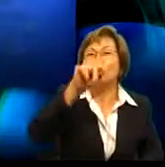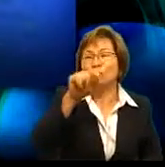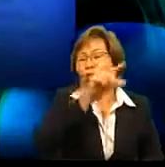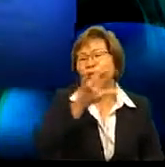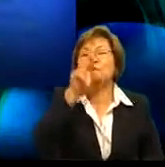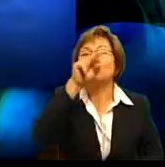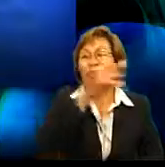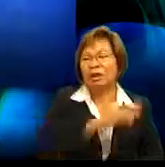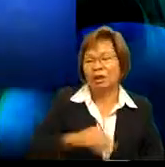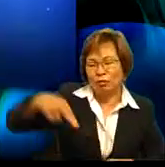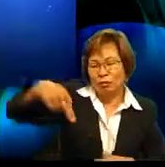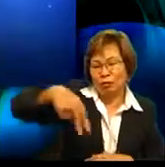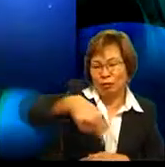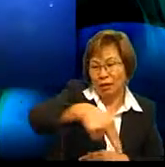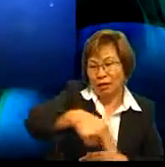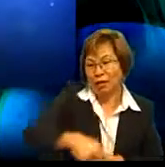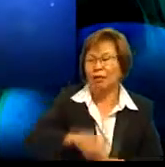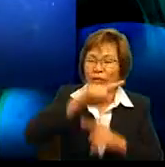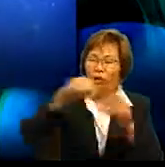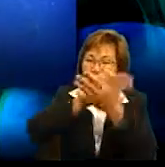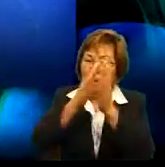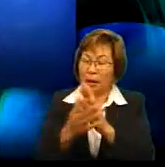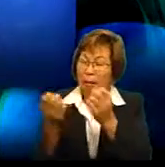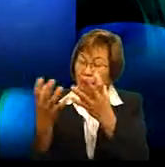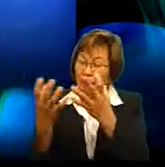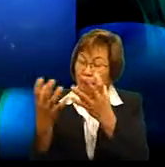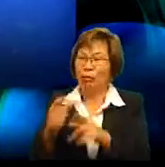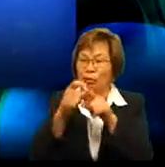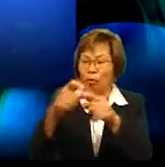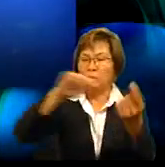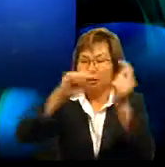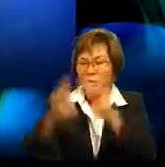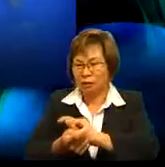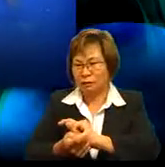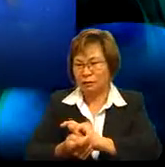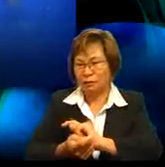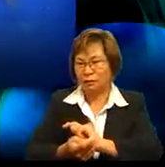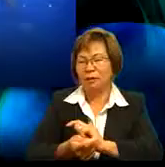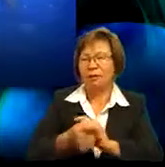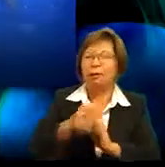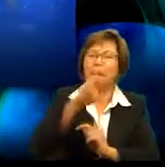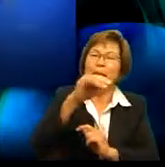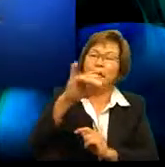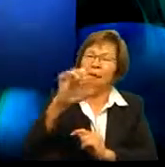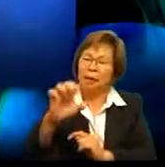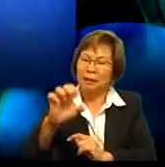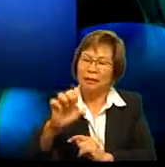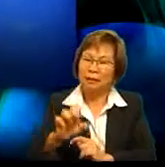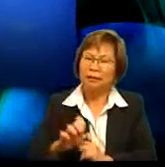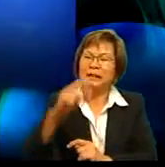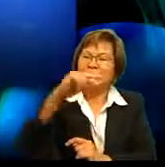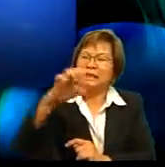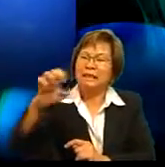feet. So when they become plural, the word changes form to mice,